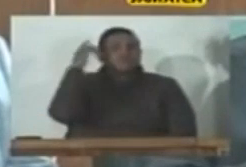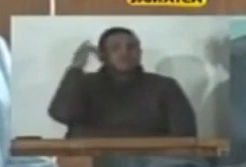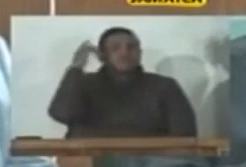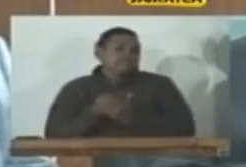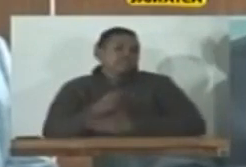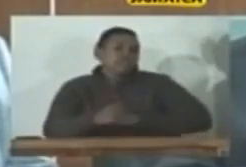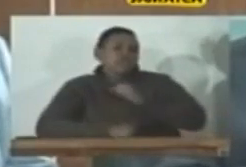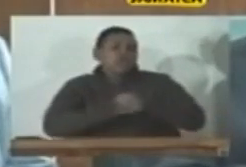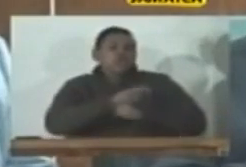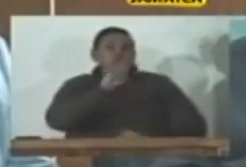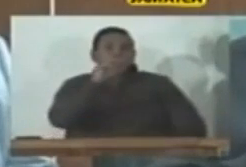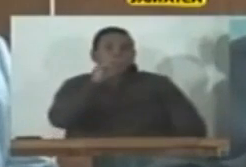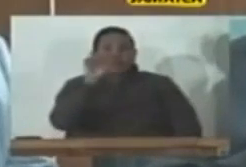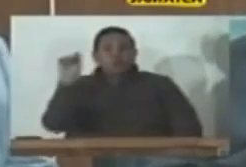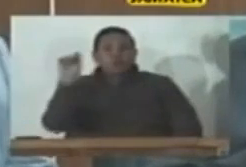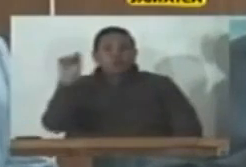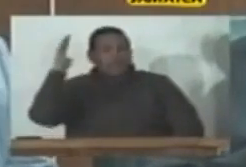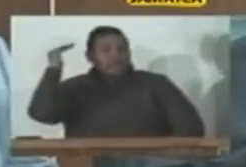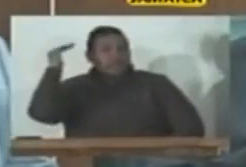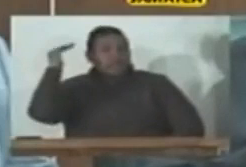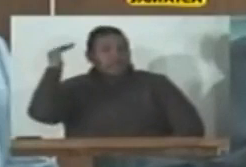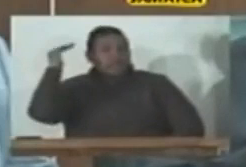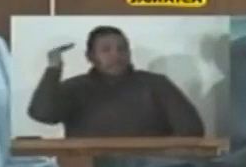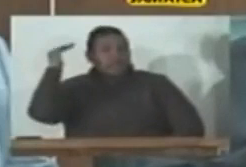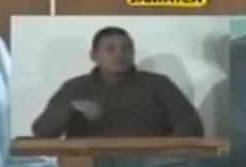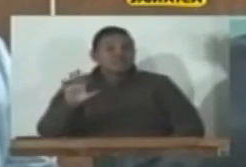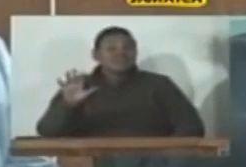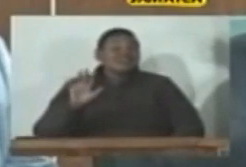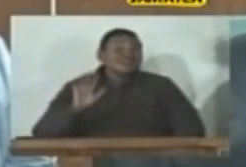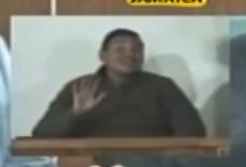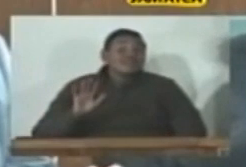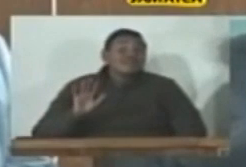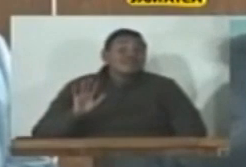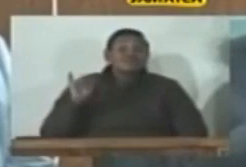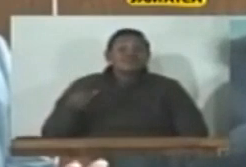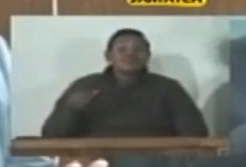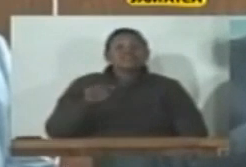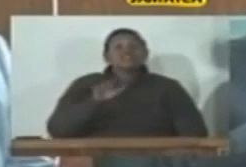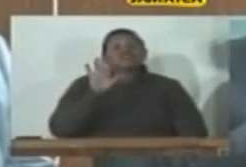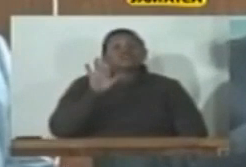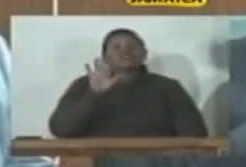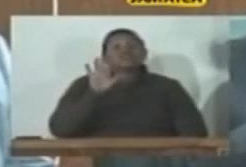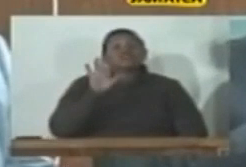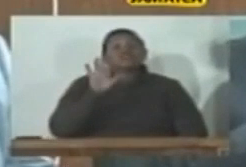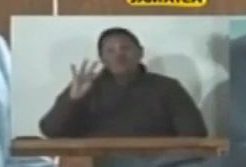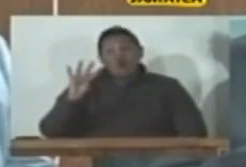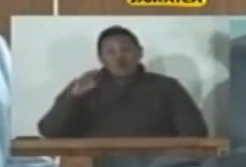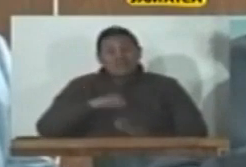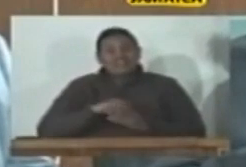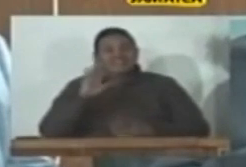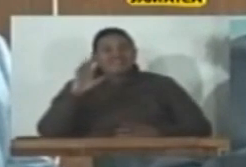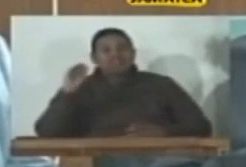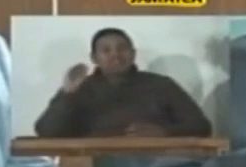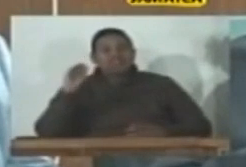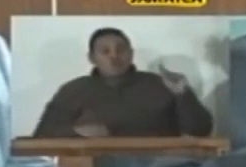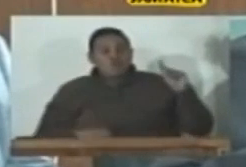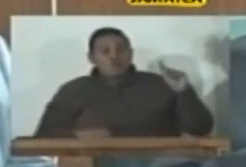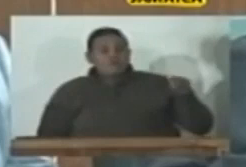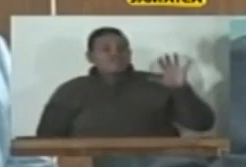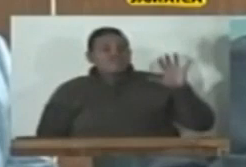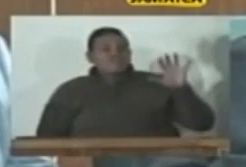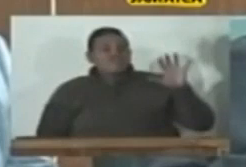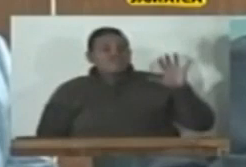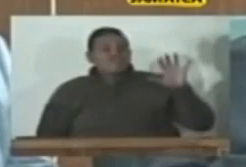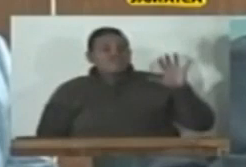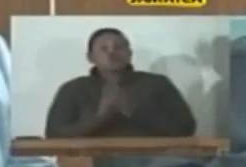of the 5 in 4. 1.5% growth for next year is lower than the 1.8